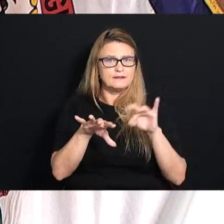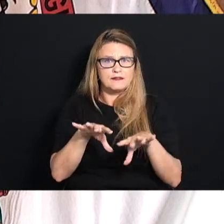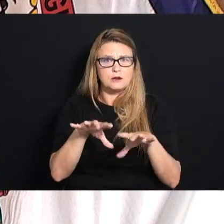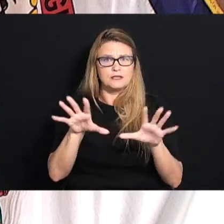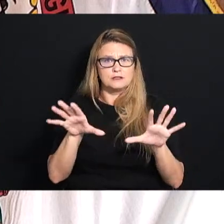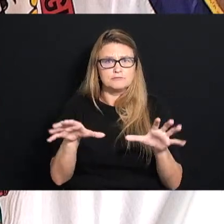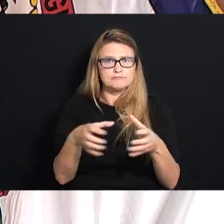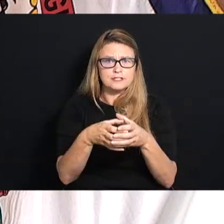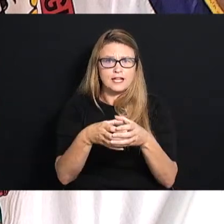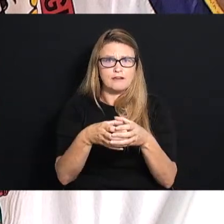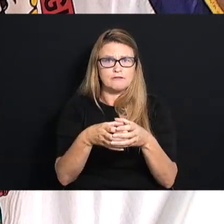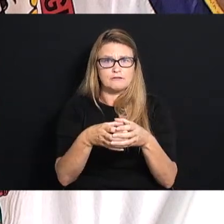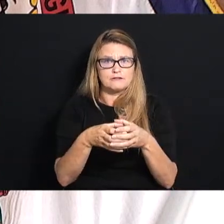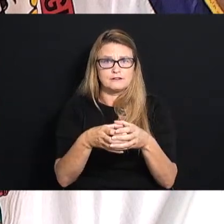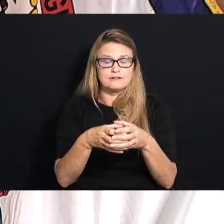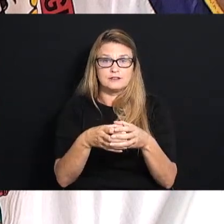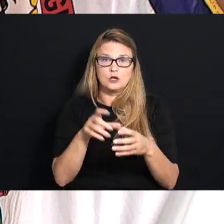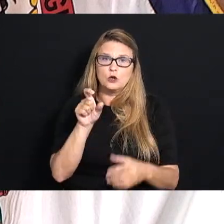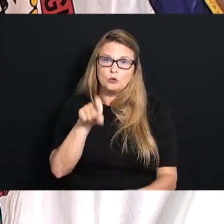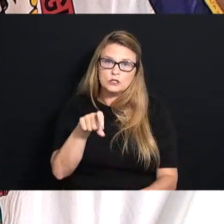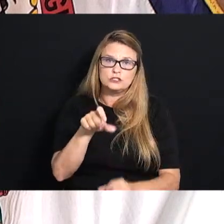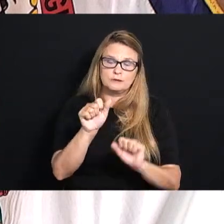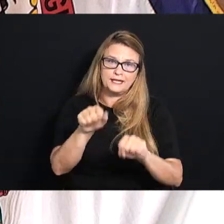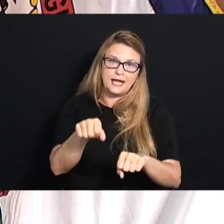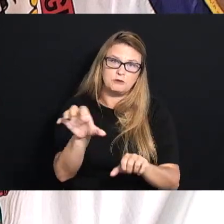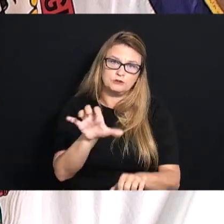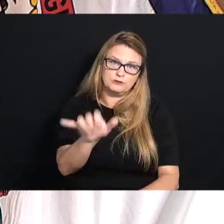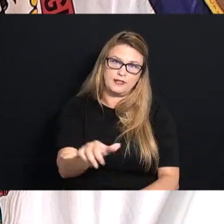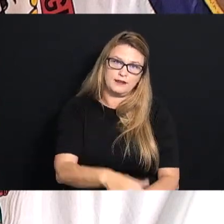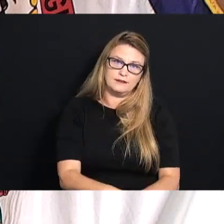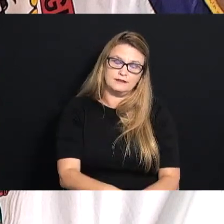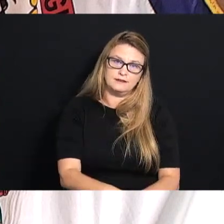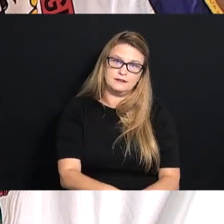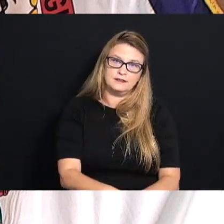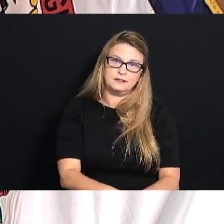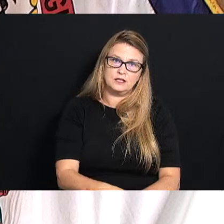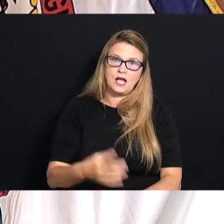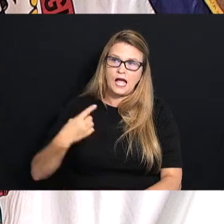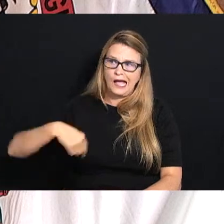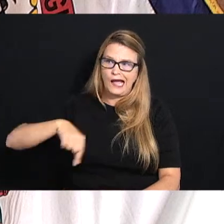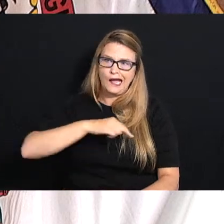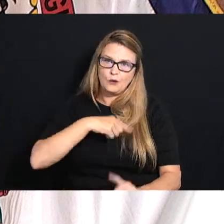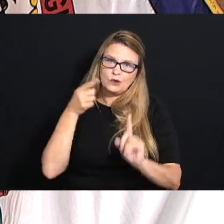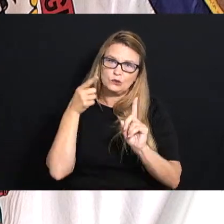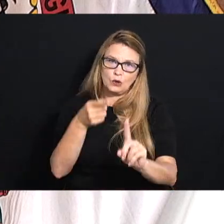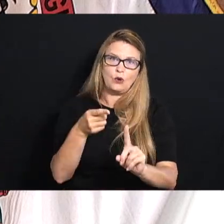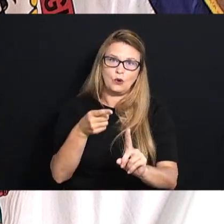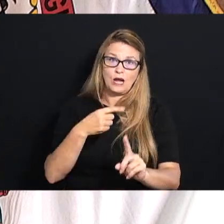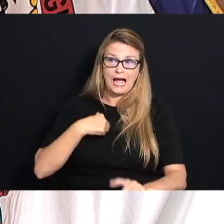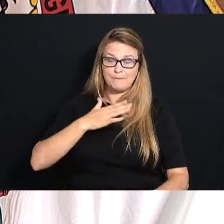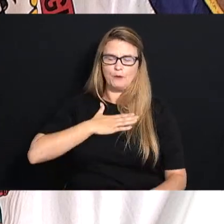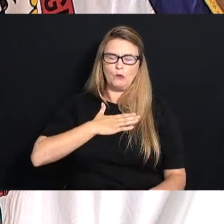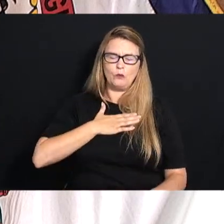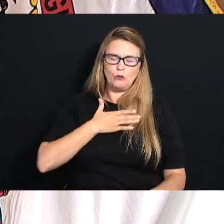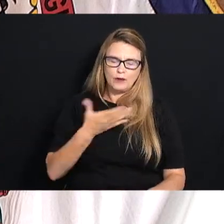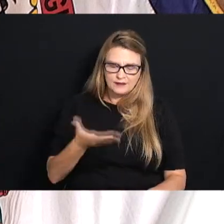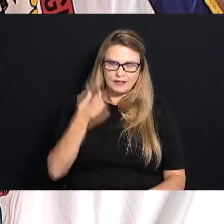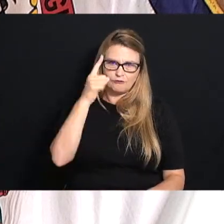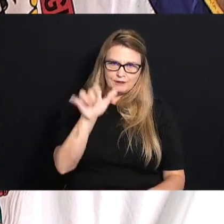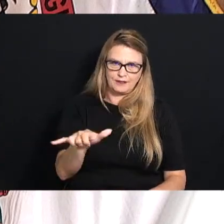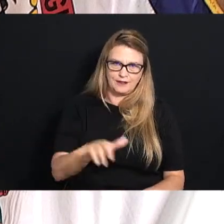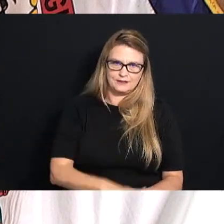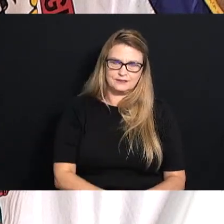put it together? We absolutely should be able to do that. That is our obligation, and I am willing, as willing could ever possibly